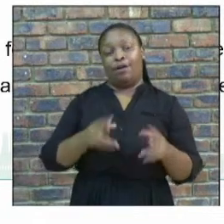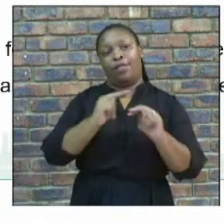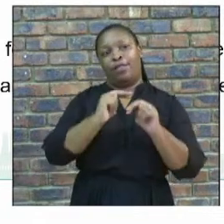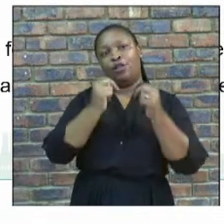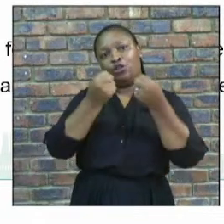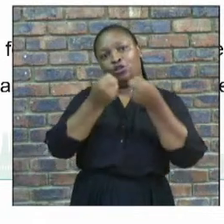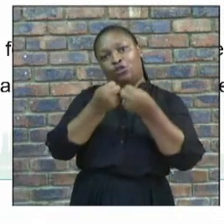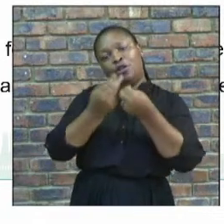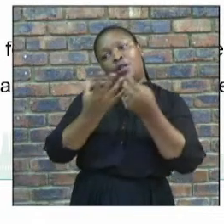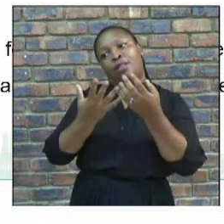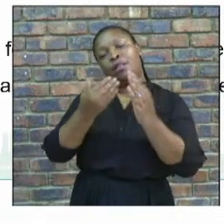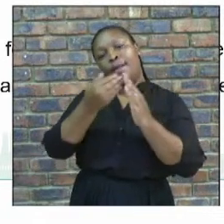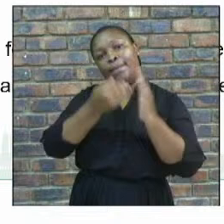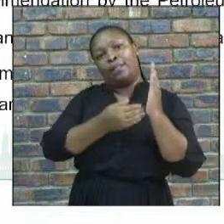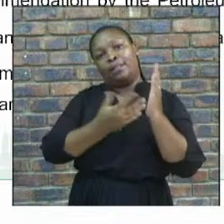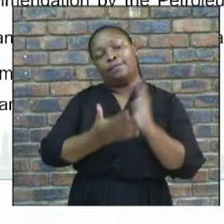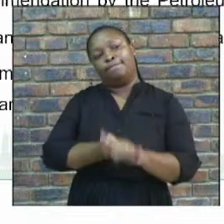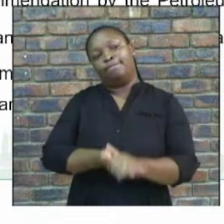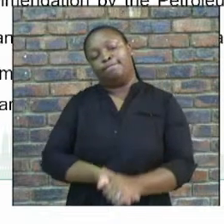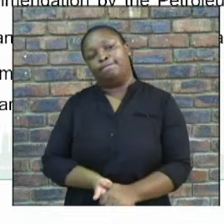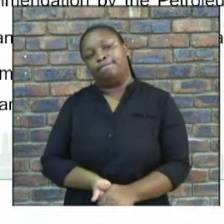resources.